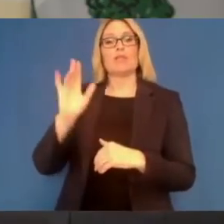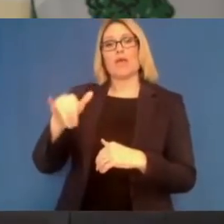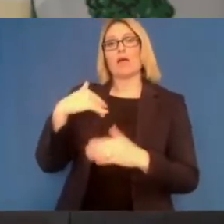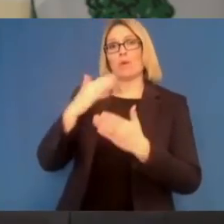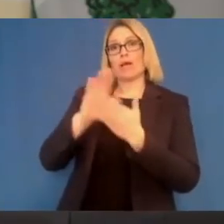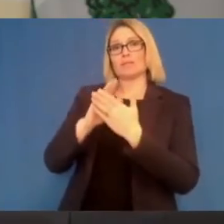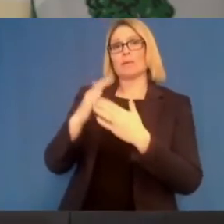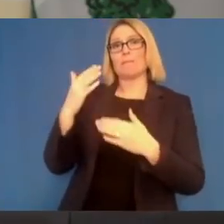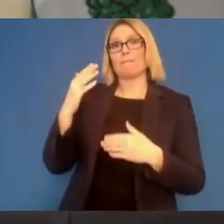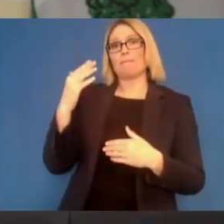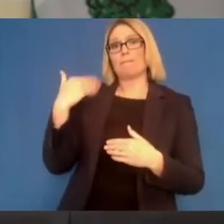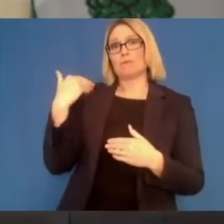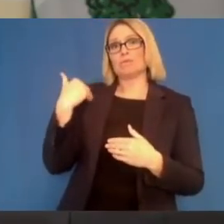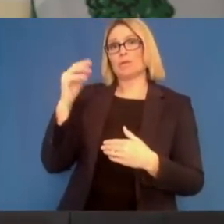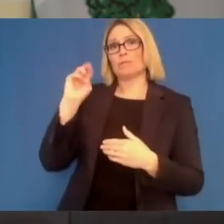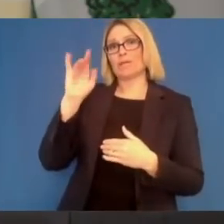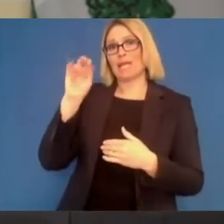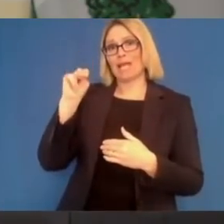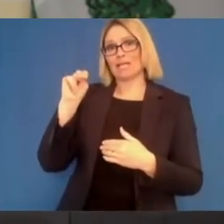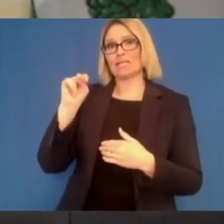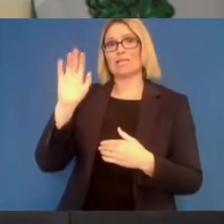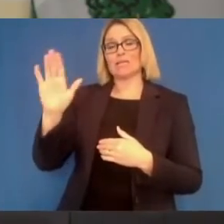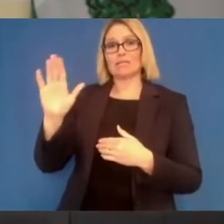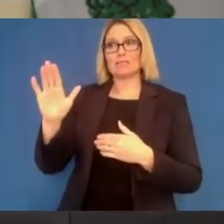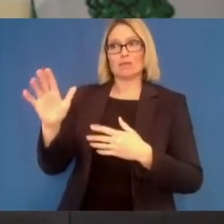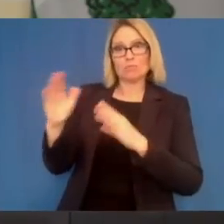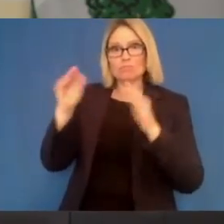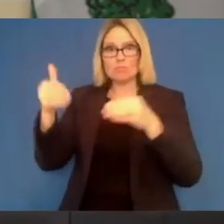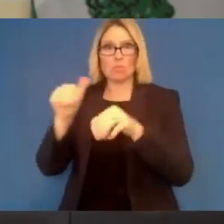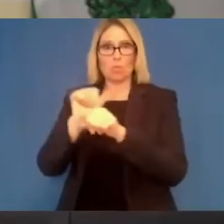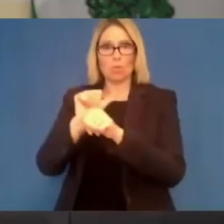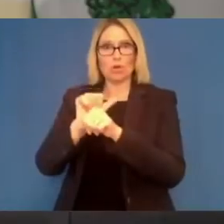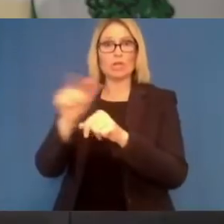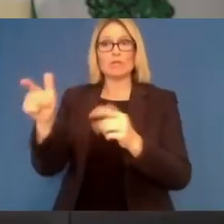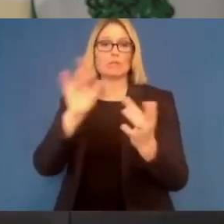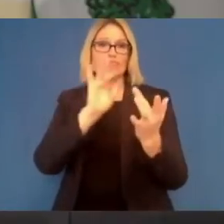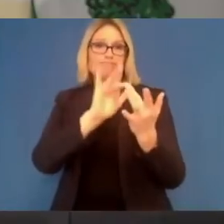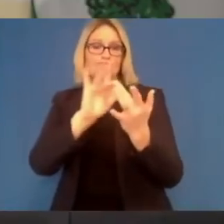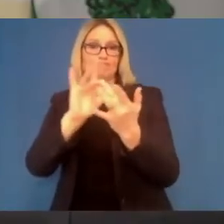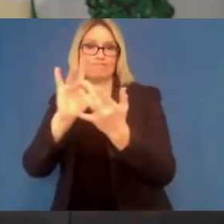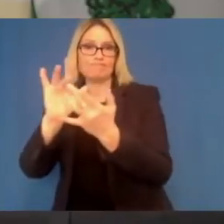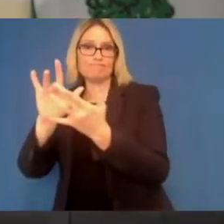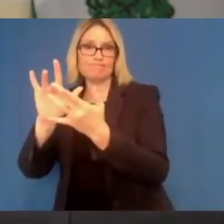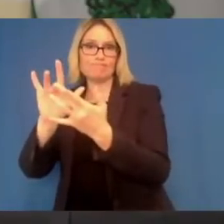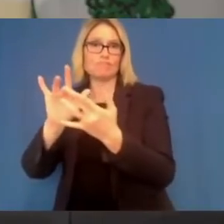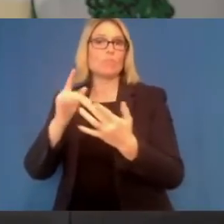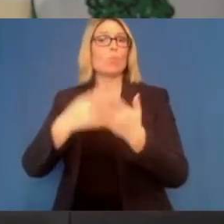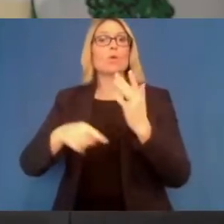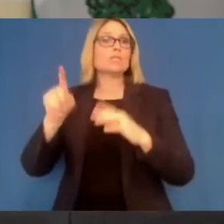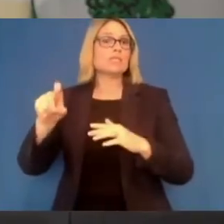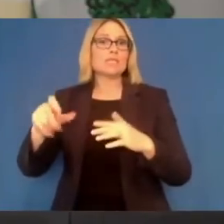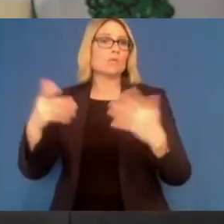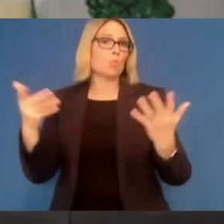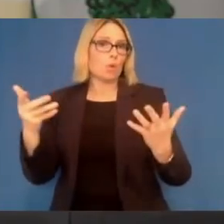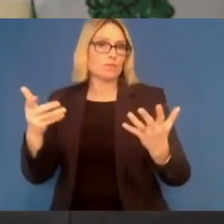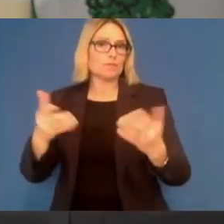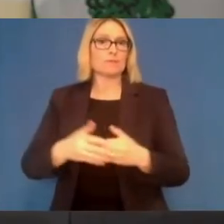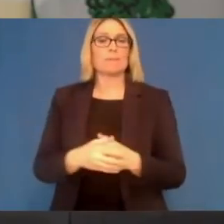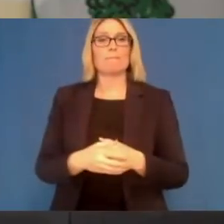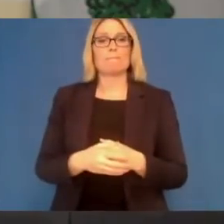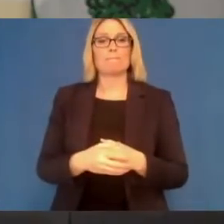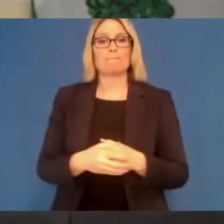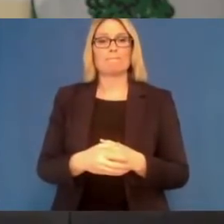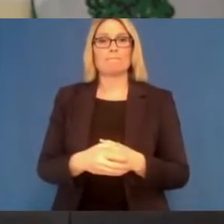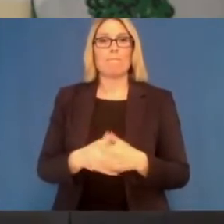staff to be working on essentially just that, to be reaching out to determine what the need is, and for us to be there